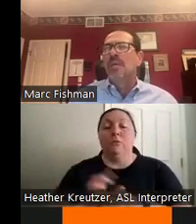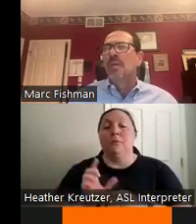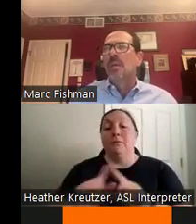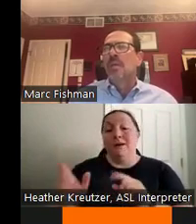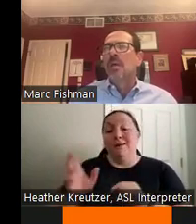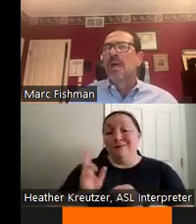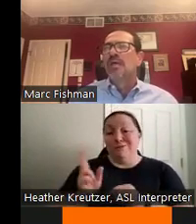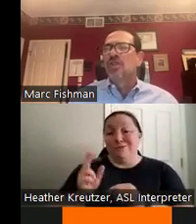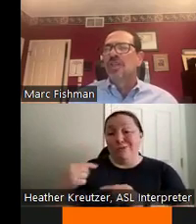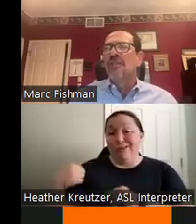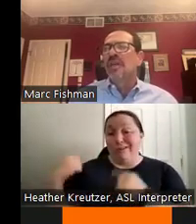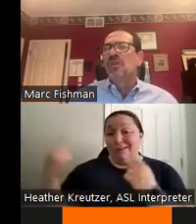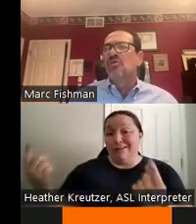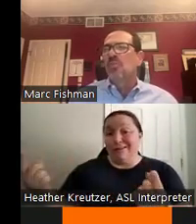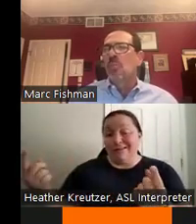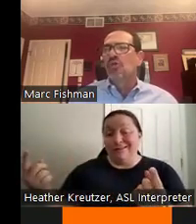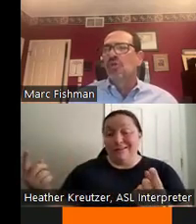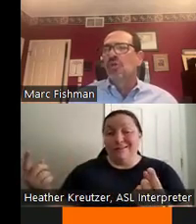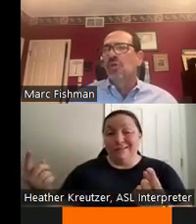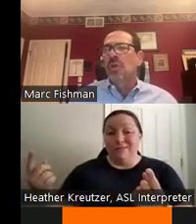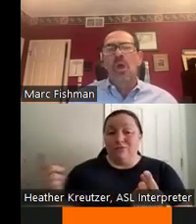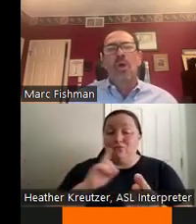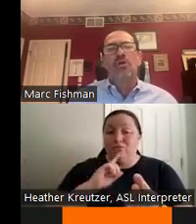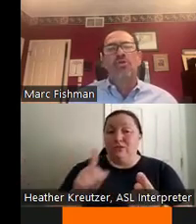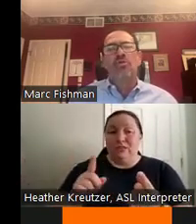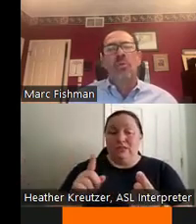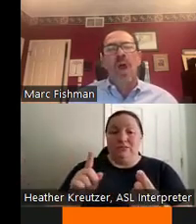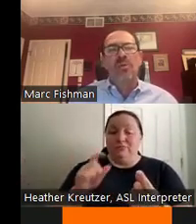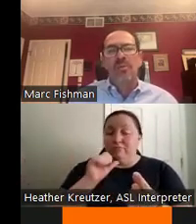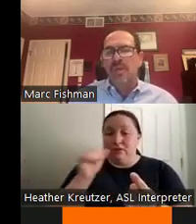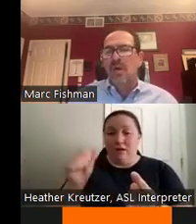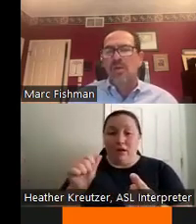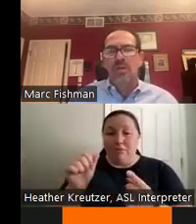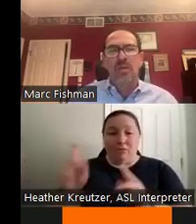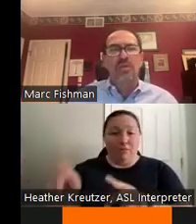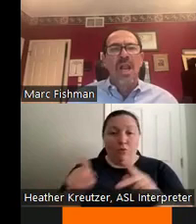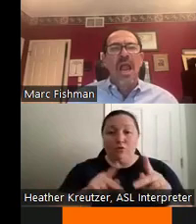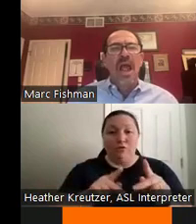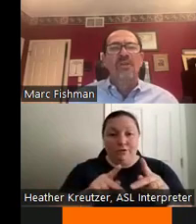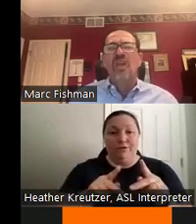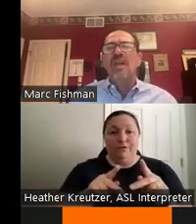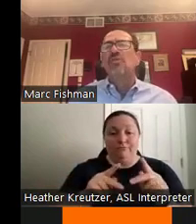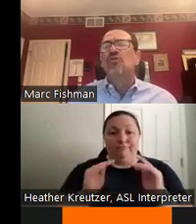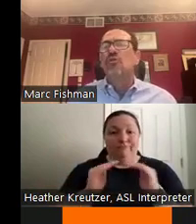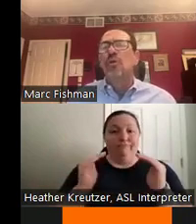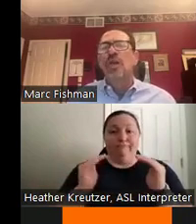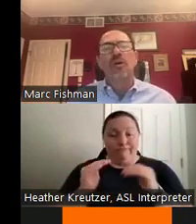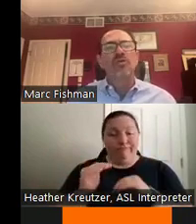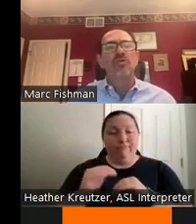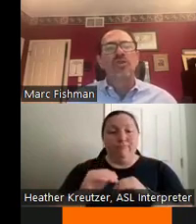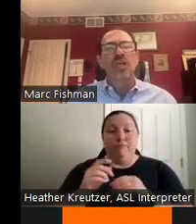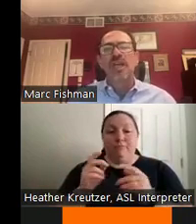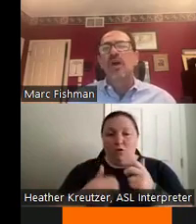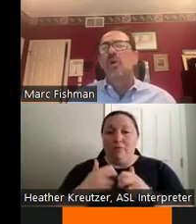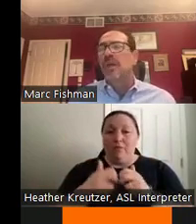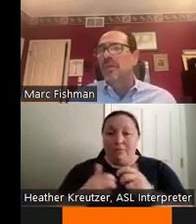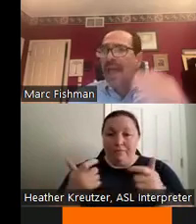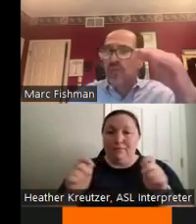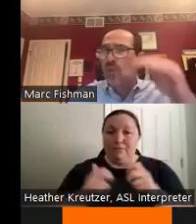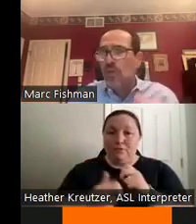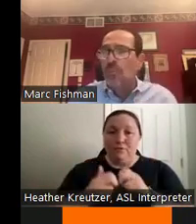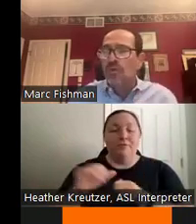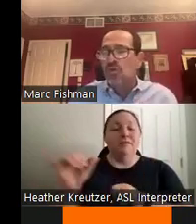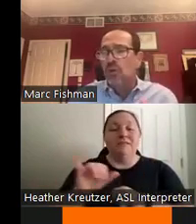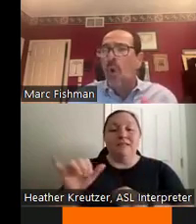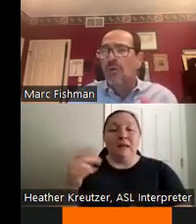has been a significant and disproportionately large problem in young adults. And the same is true here as you see in heroin.